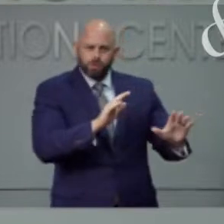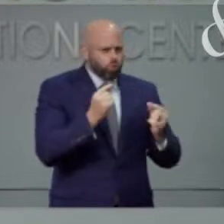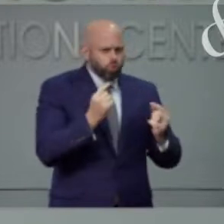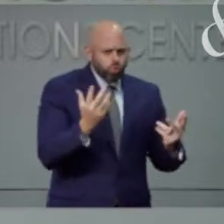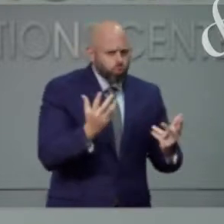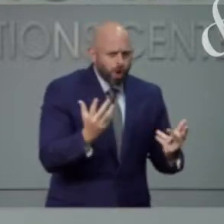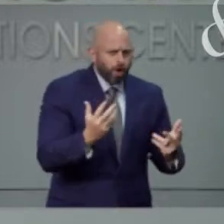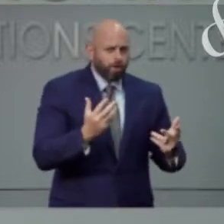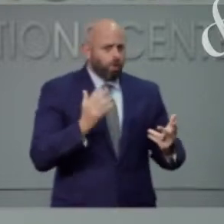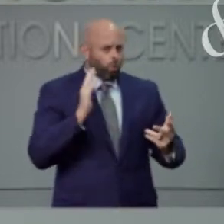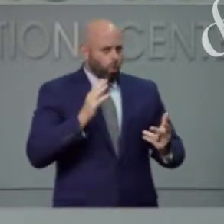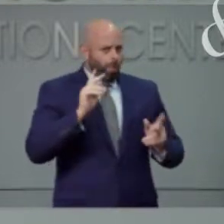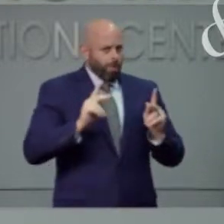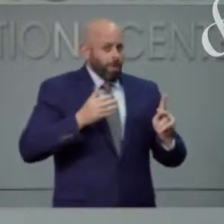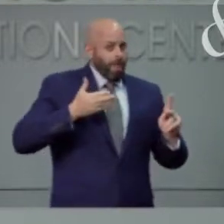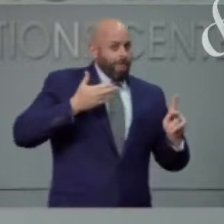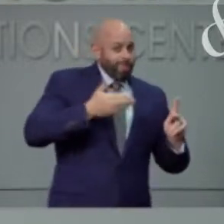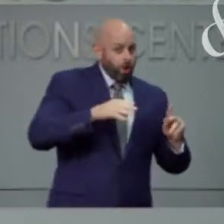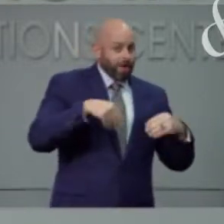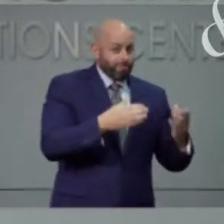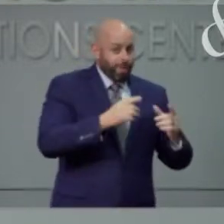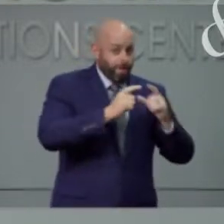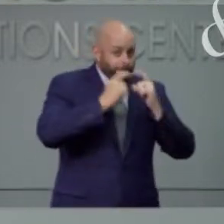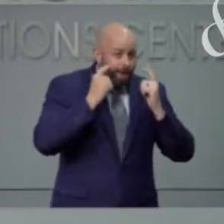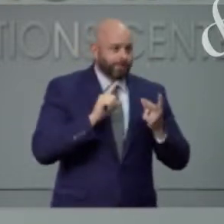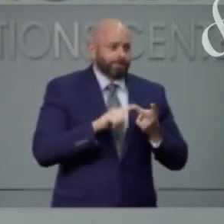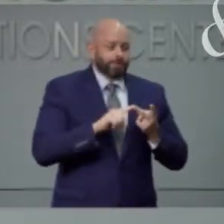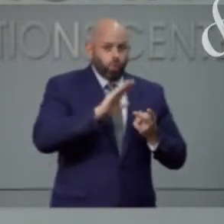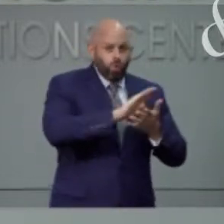be provided with a mask if they don't have one, and so on?